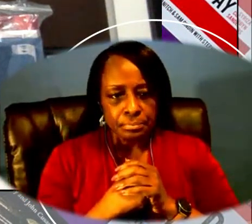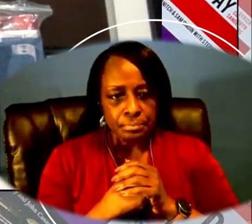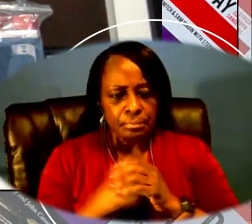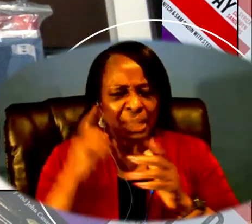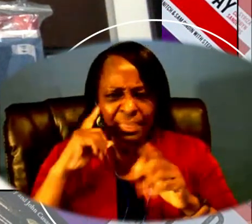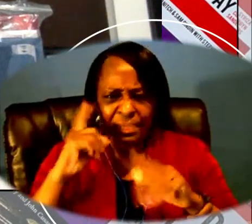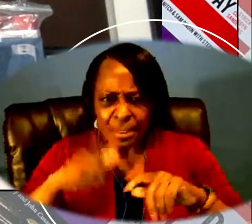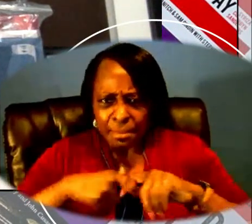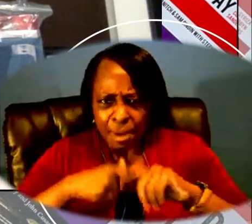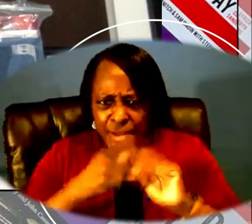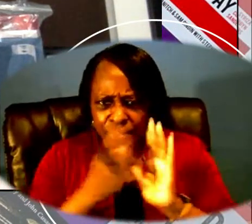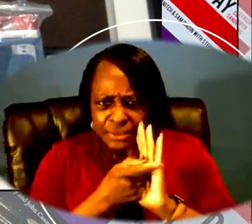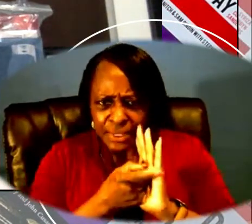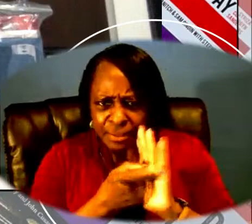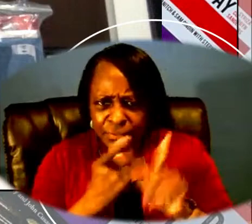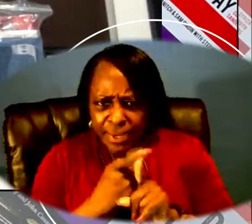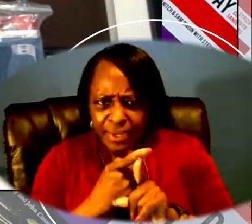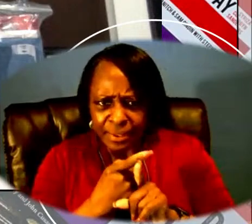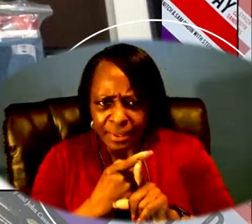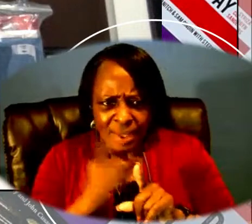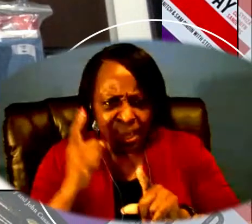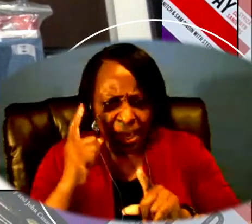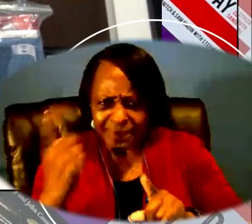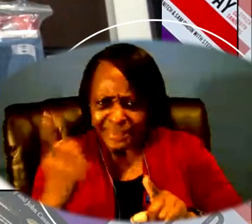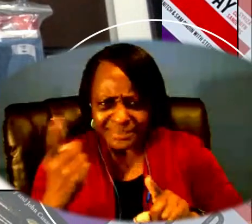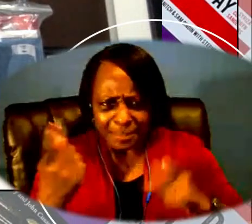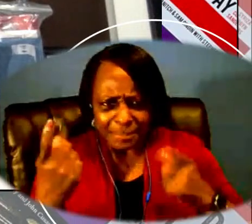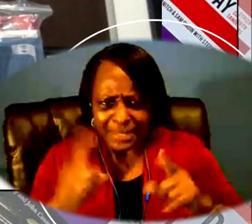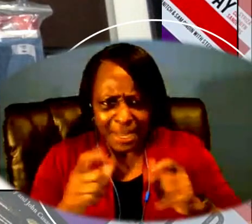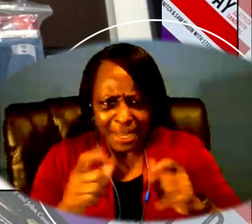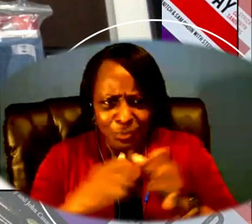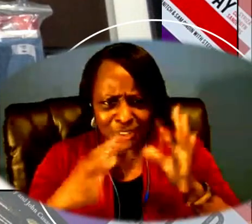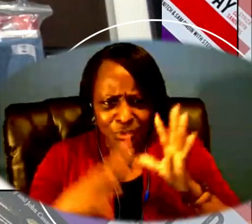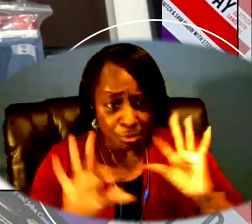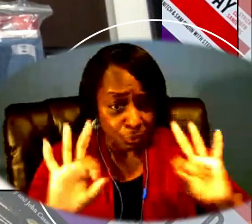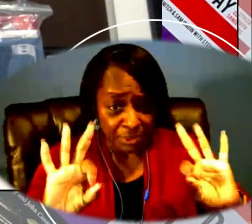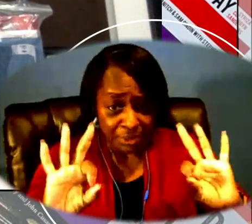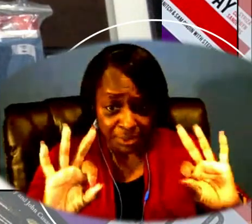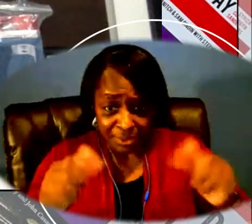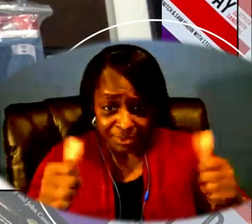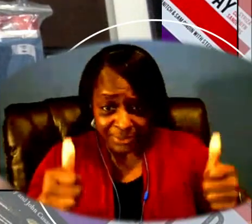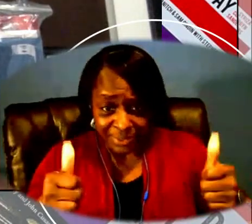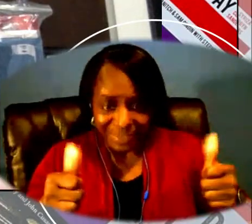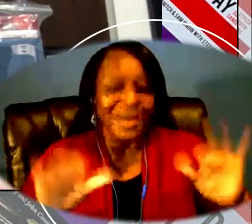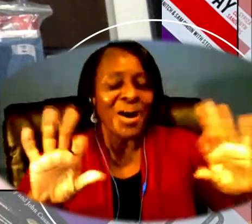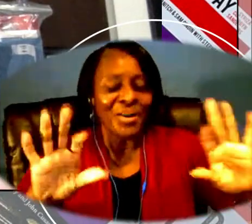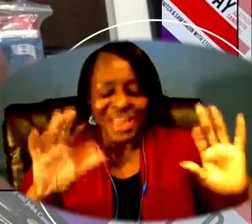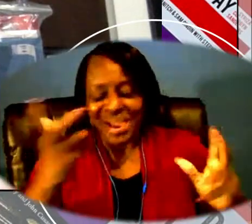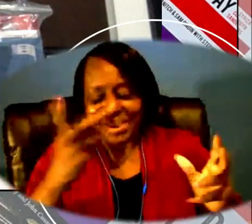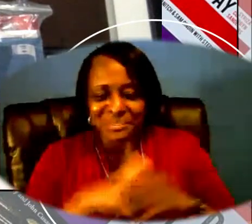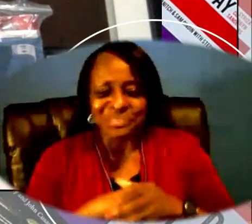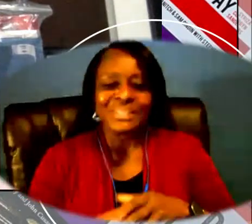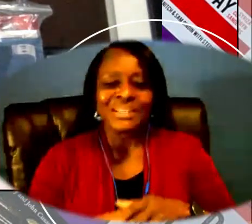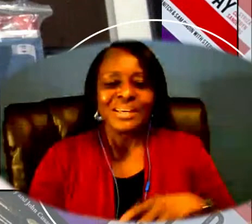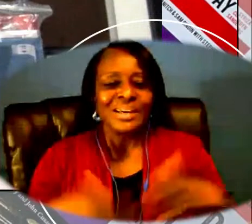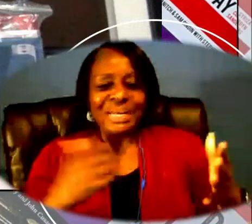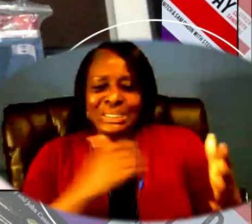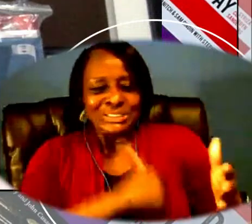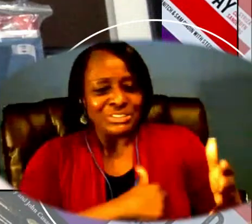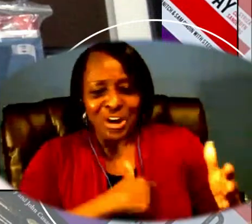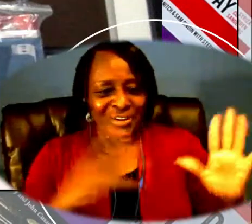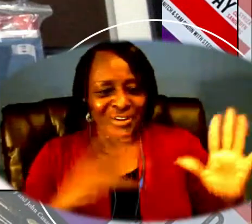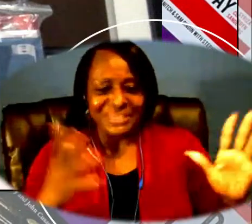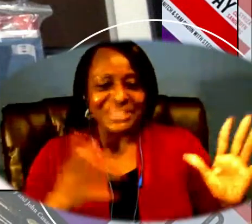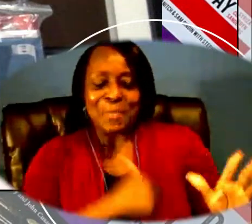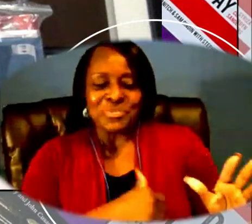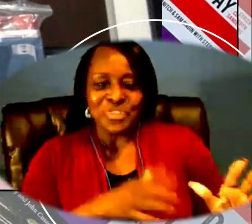we're having a little something with our interpreters. Are we good? Okay, awesome. Yes, I'm sorry if I'm speaking fast as